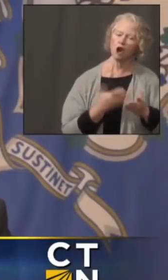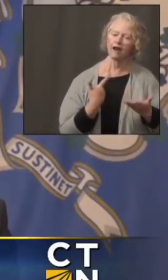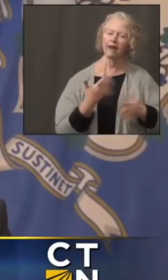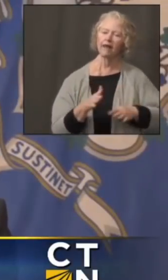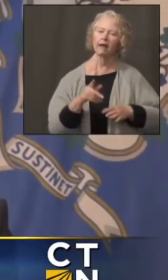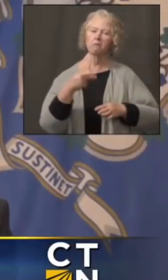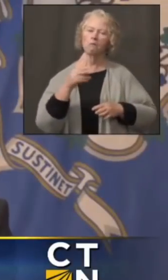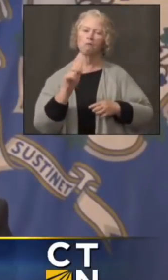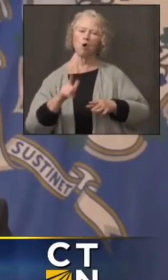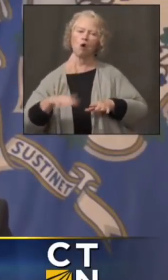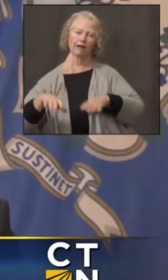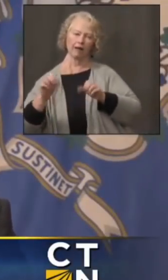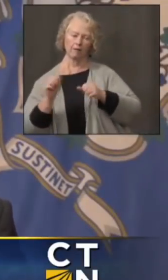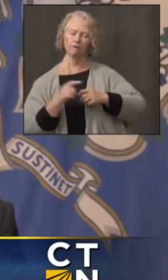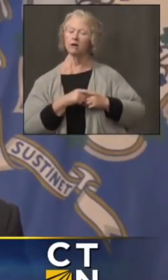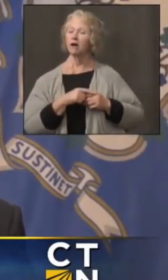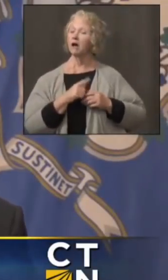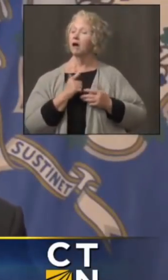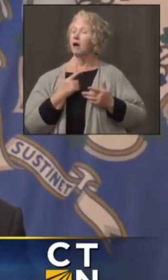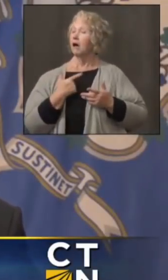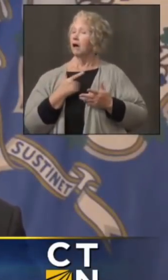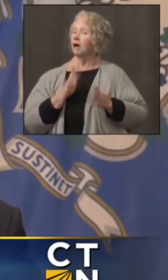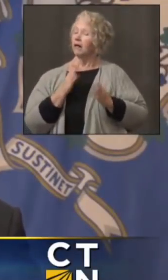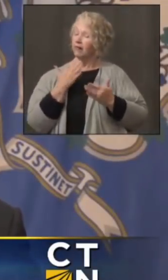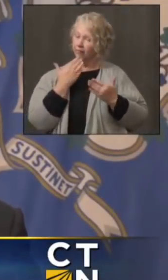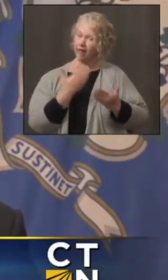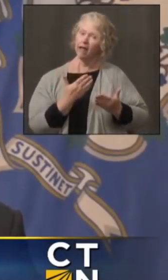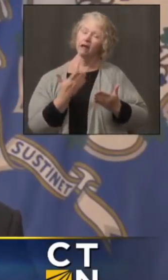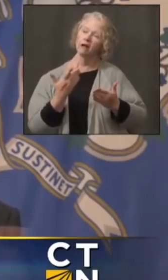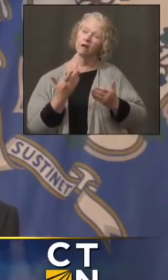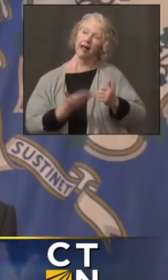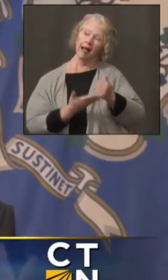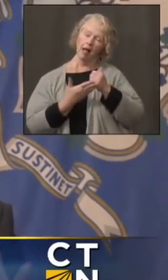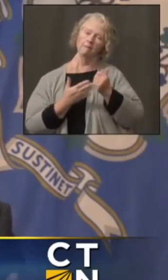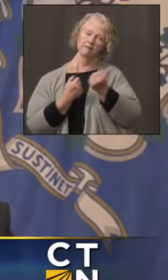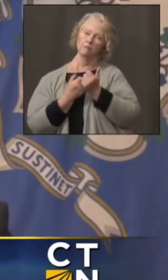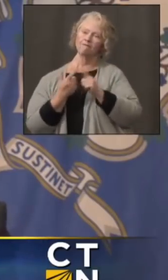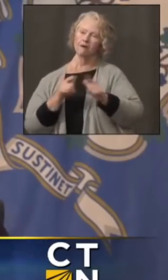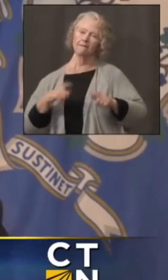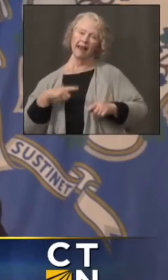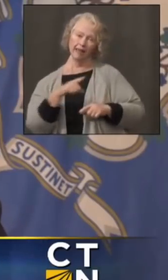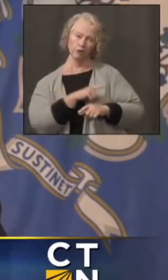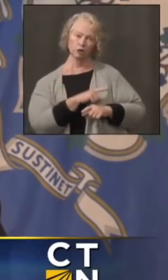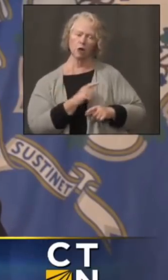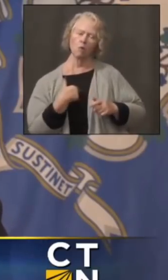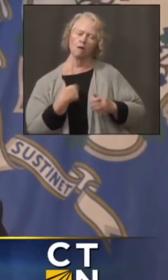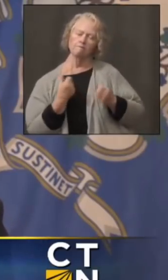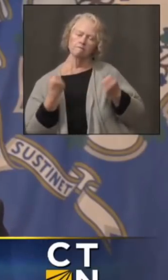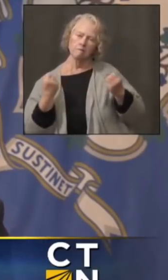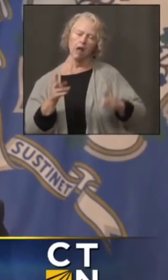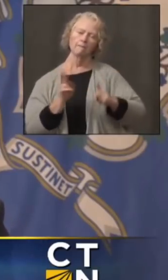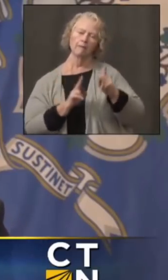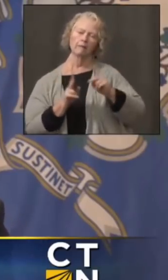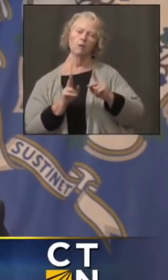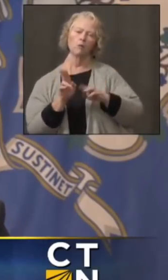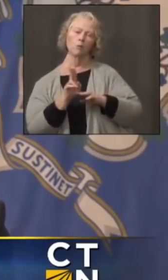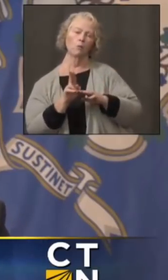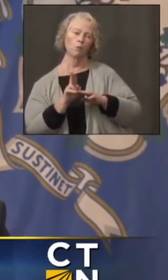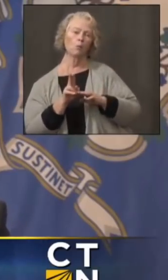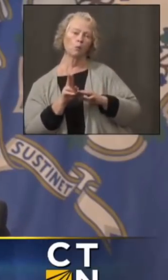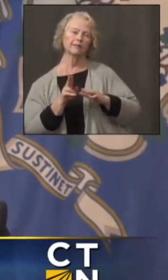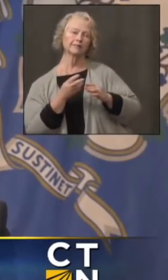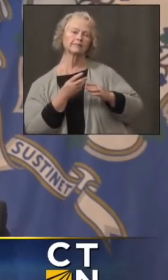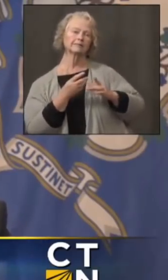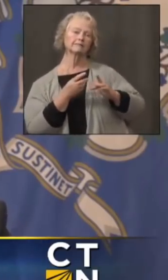But thankfully, and with help from the legislature, we have more people voting absentee than ever